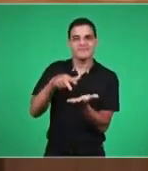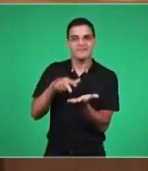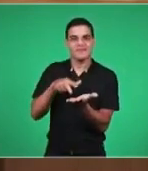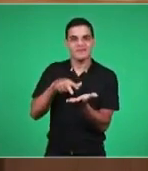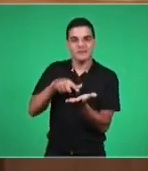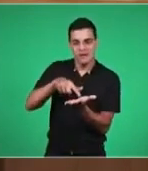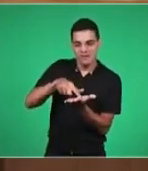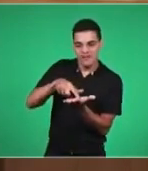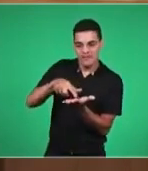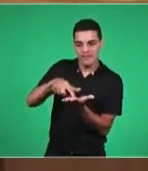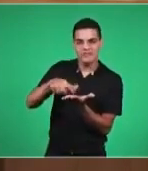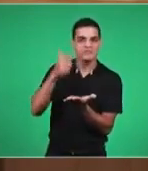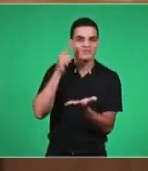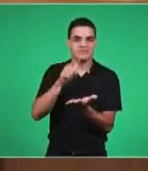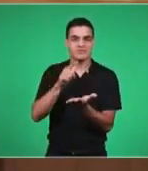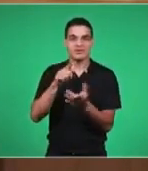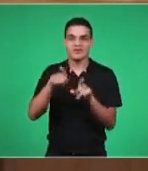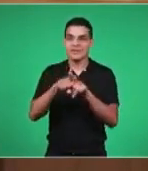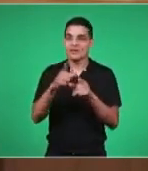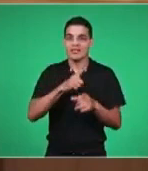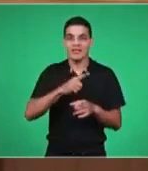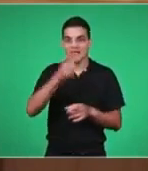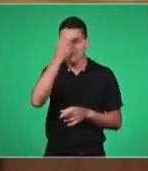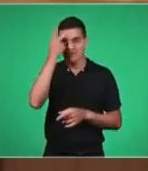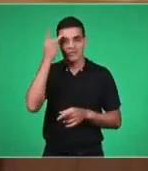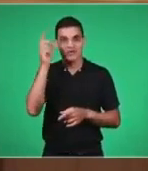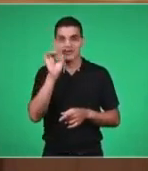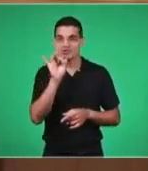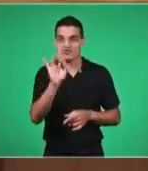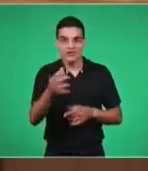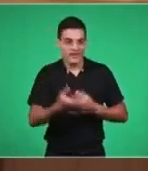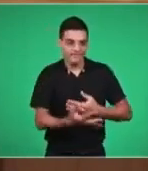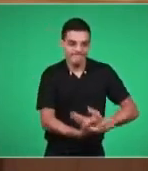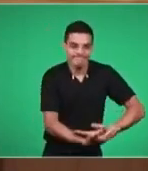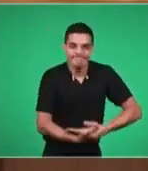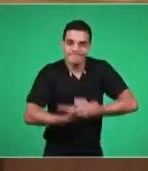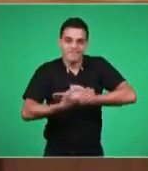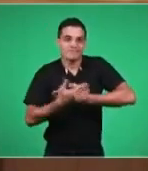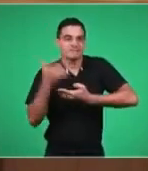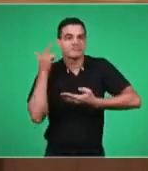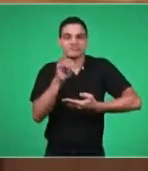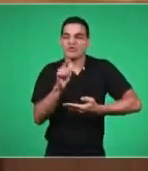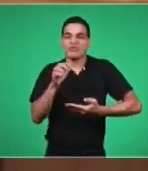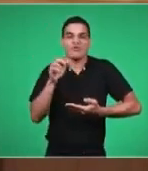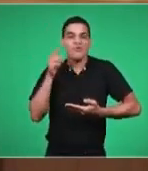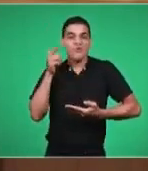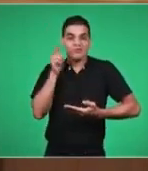One day they understand the project of the Lord and the work of the Lord, and the next they don't.